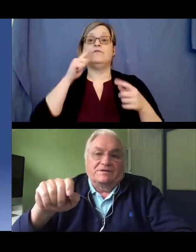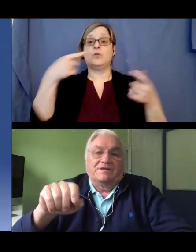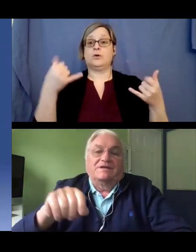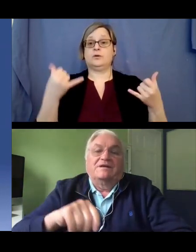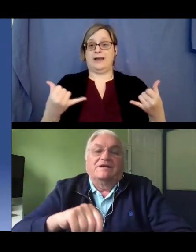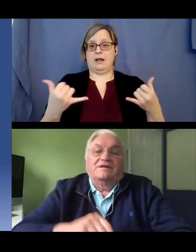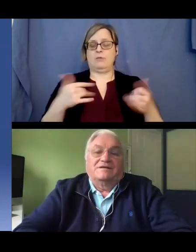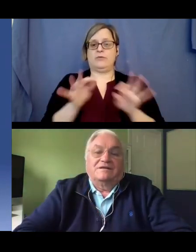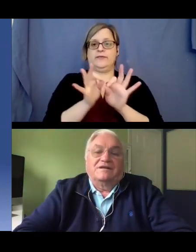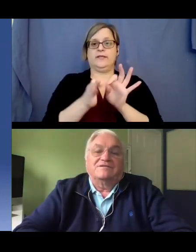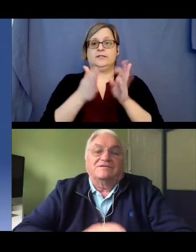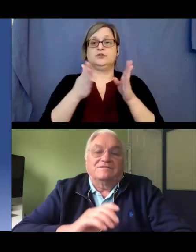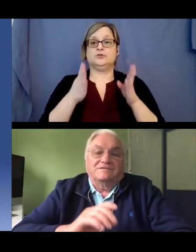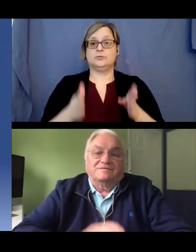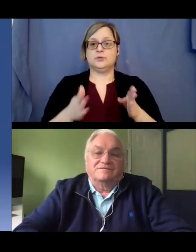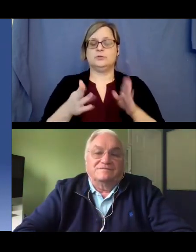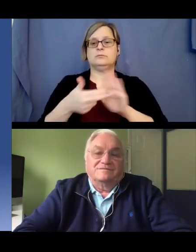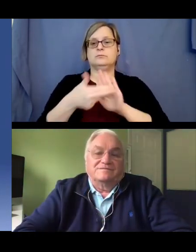co-host.